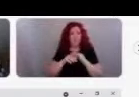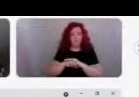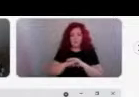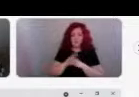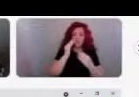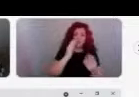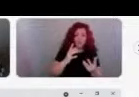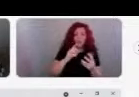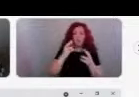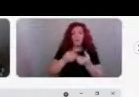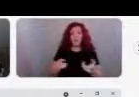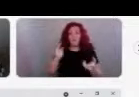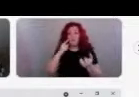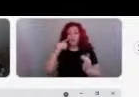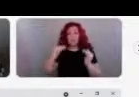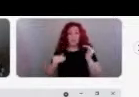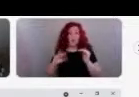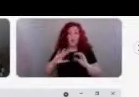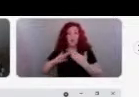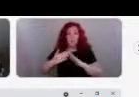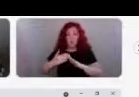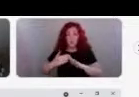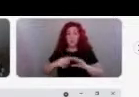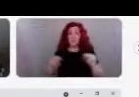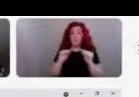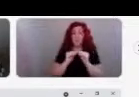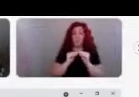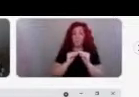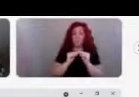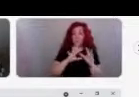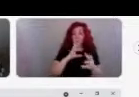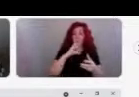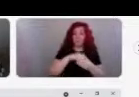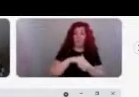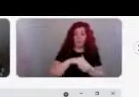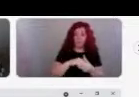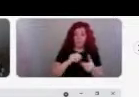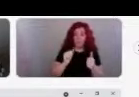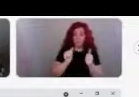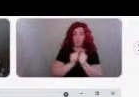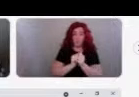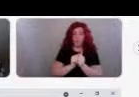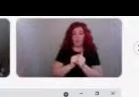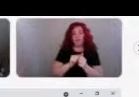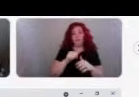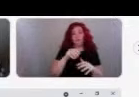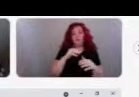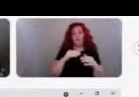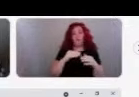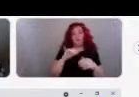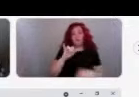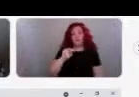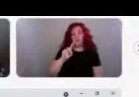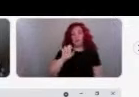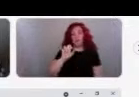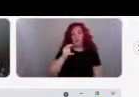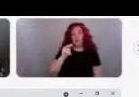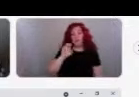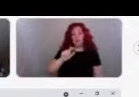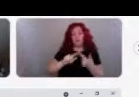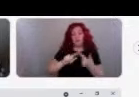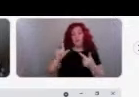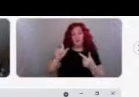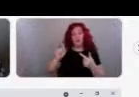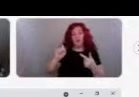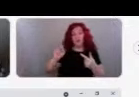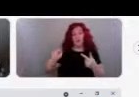minority communities and i would like to see more engagement with the indigenous and latinx community because currently it seems like we are almost forgotten